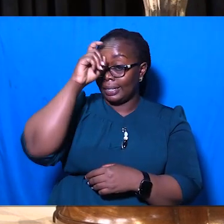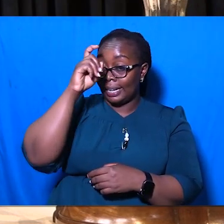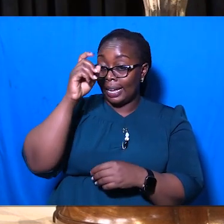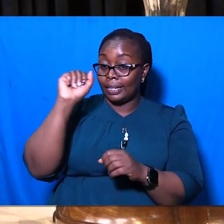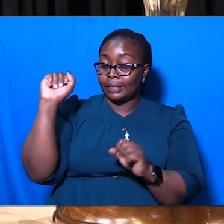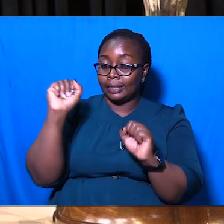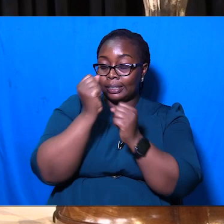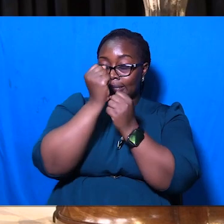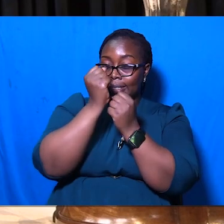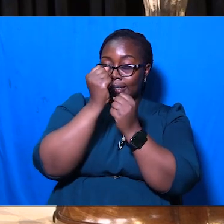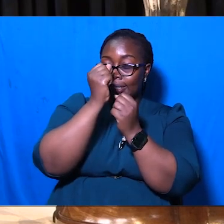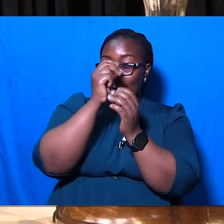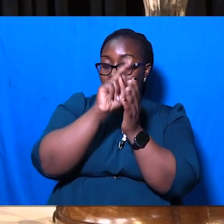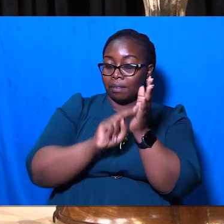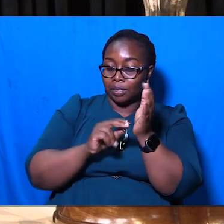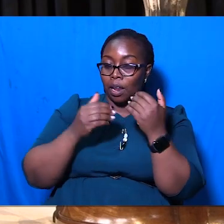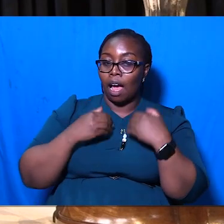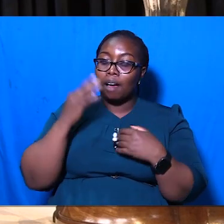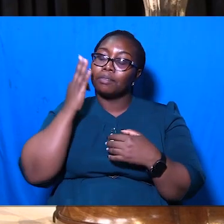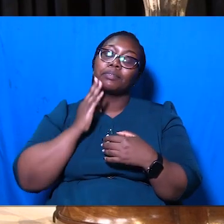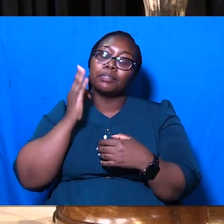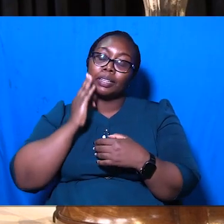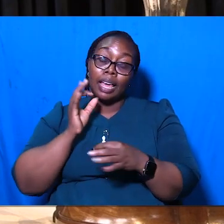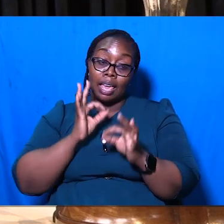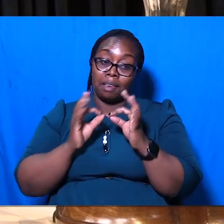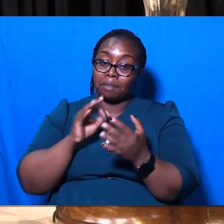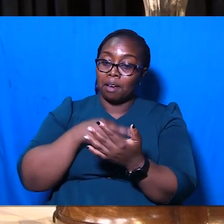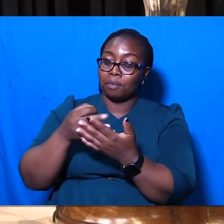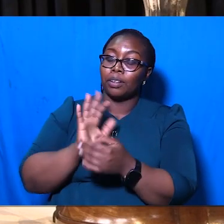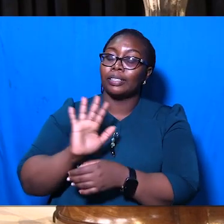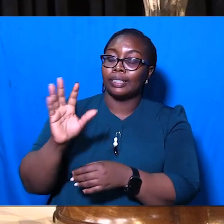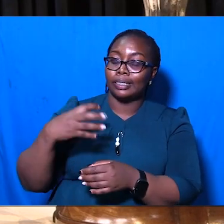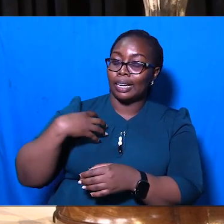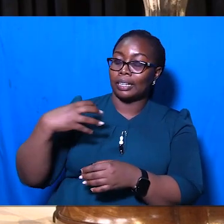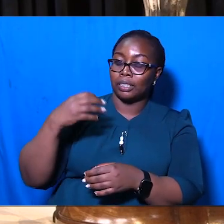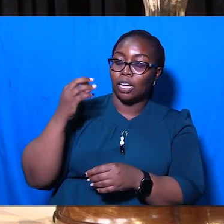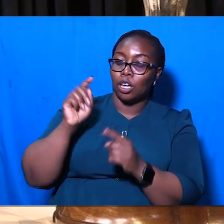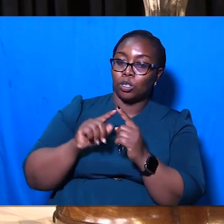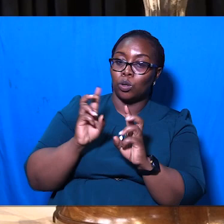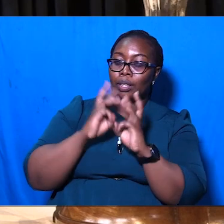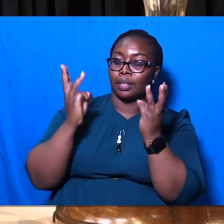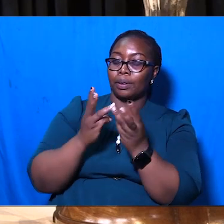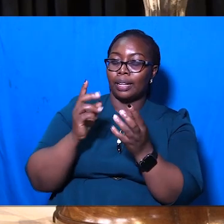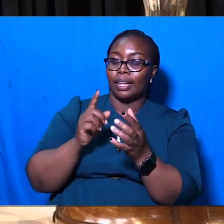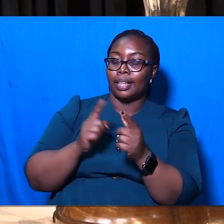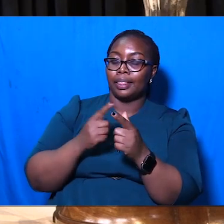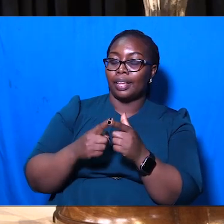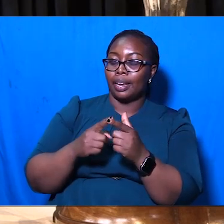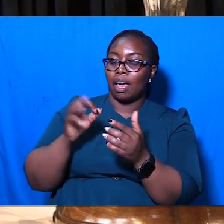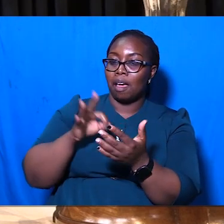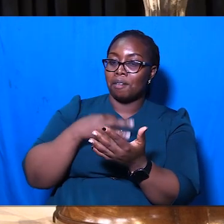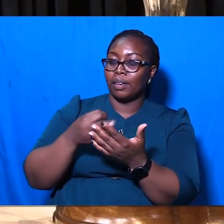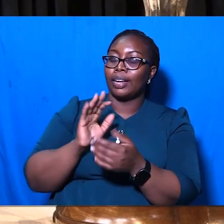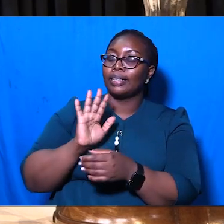Gentiles. Now, if their fall is riches for the world, and their failure riches for the Gentiles, how much